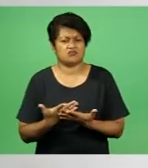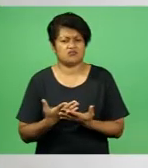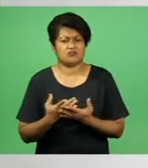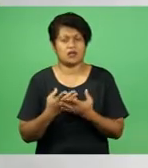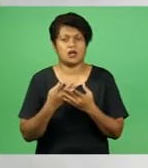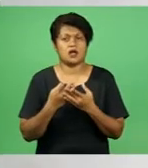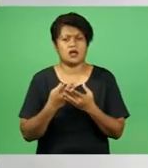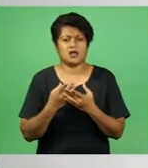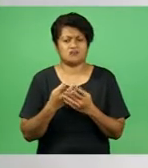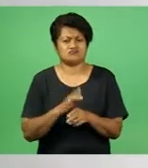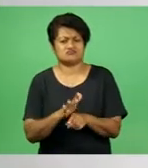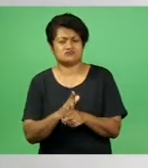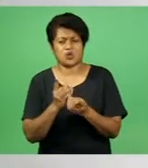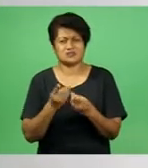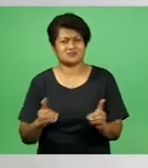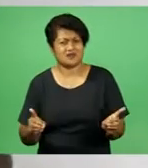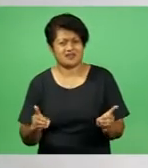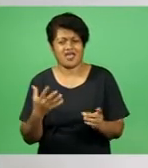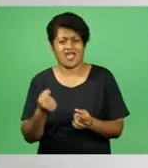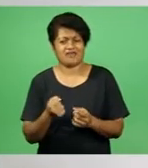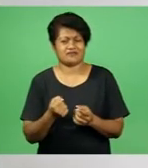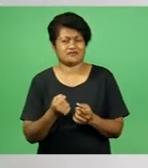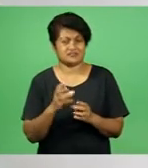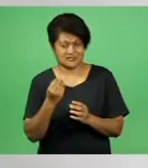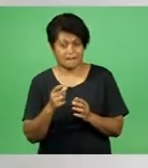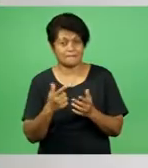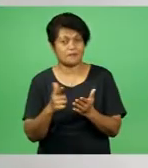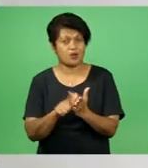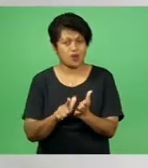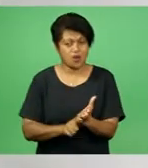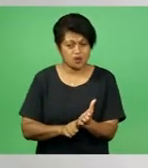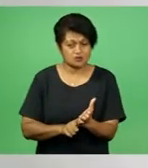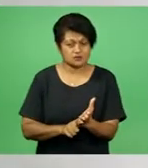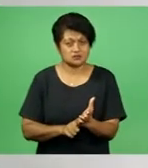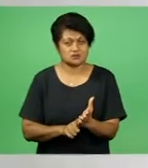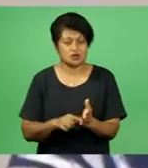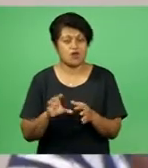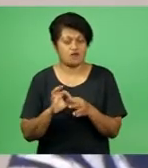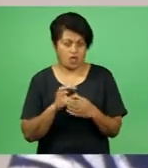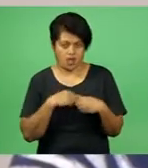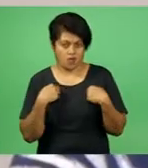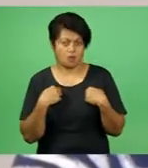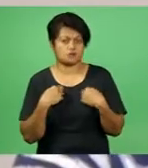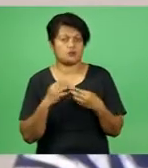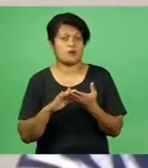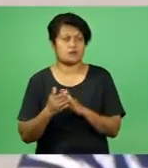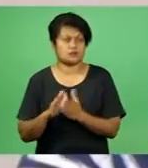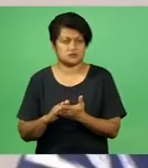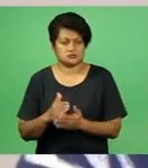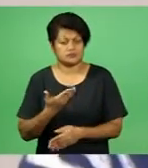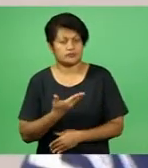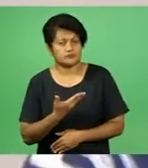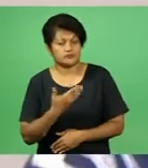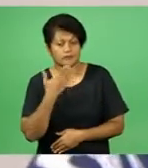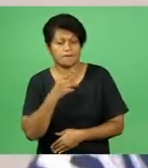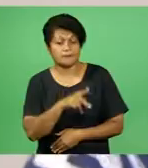decriminalizing certain laws that still exist which do oppress people of our own community. The Pacific nation